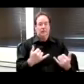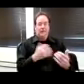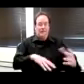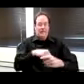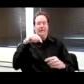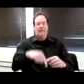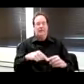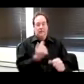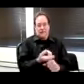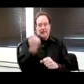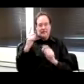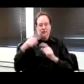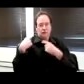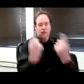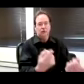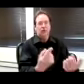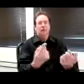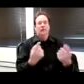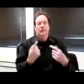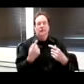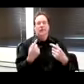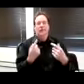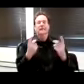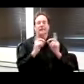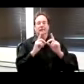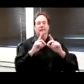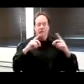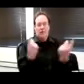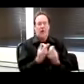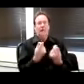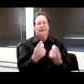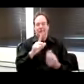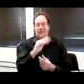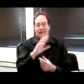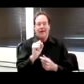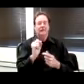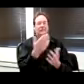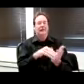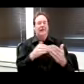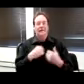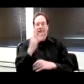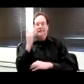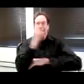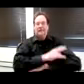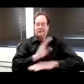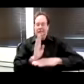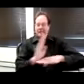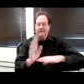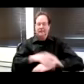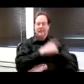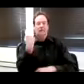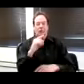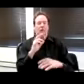since last year. Departments, labs, and centers have seven business days to get the video captioned.